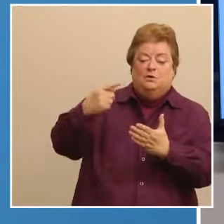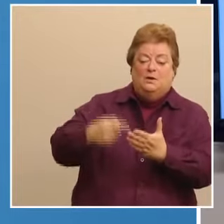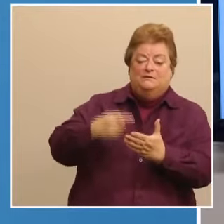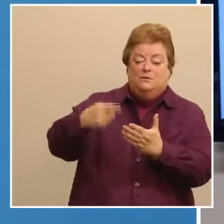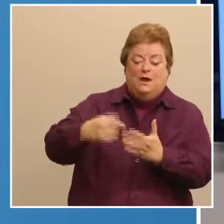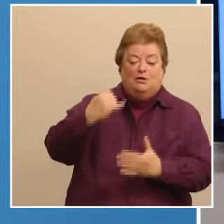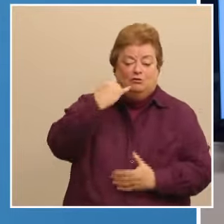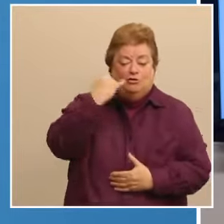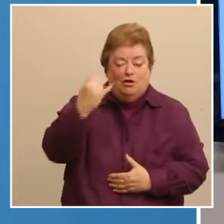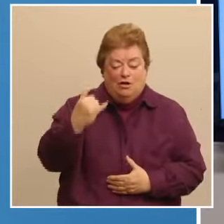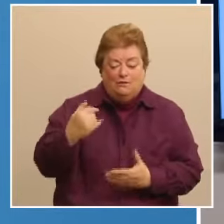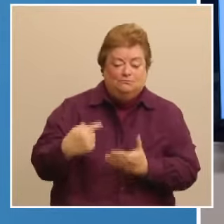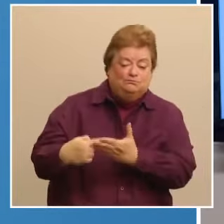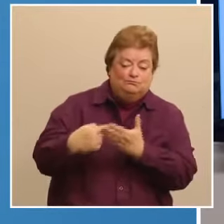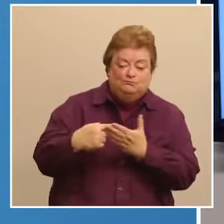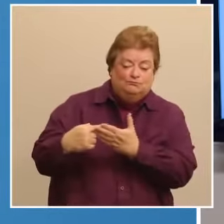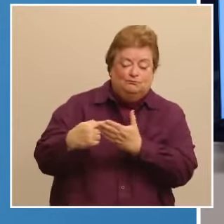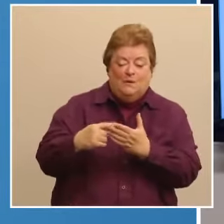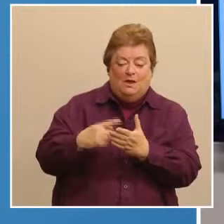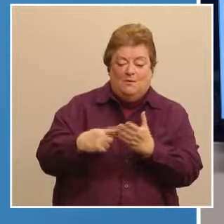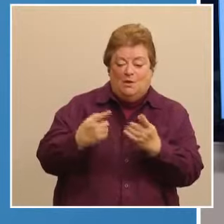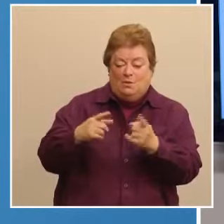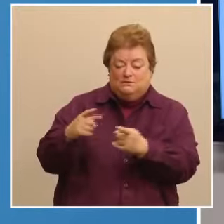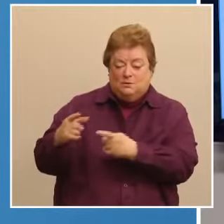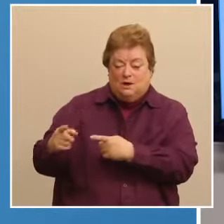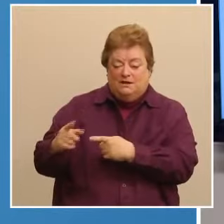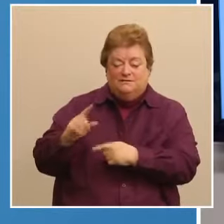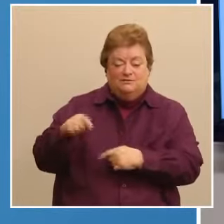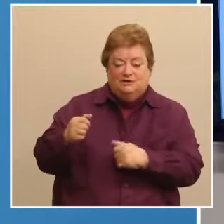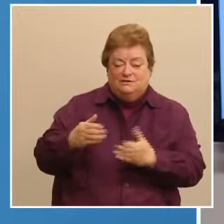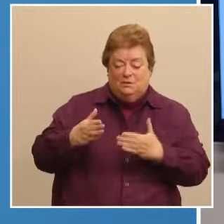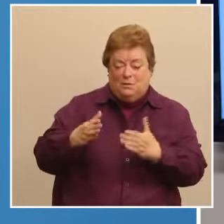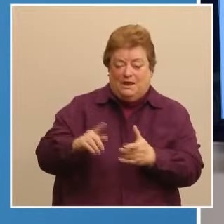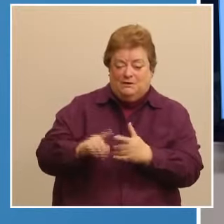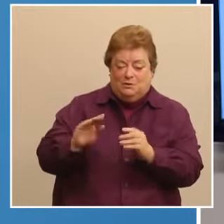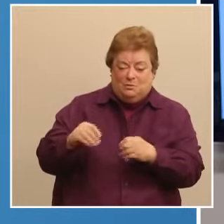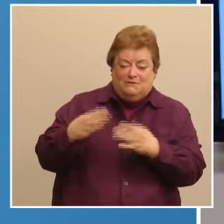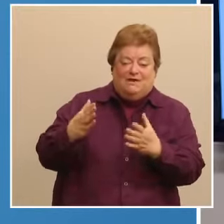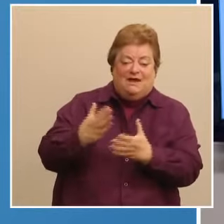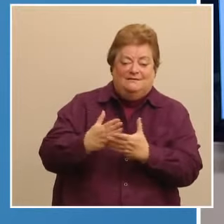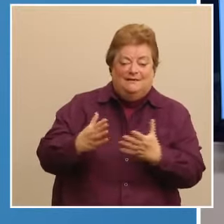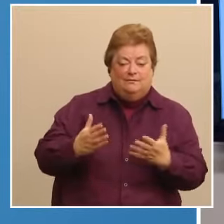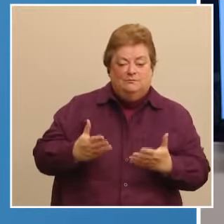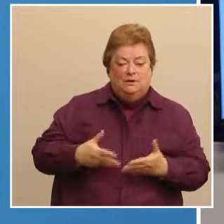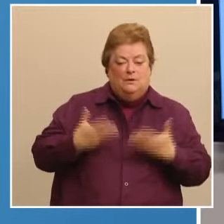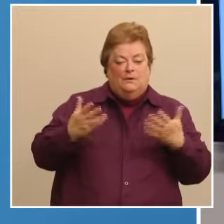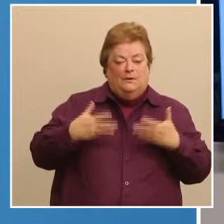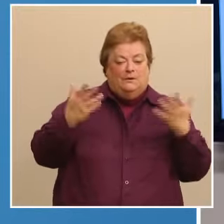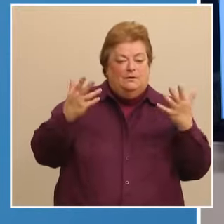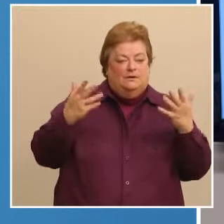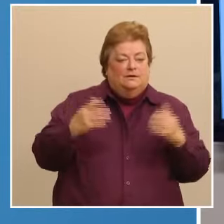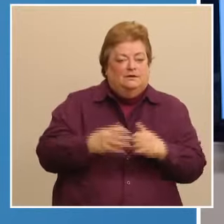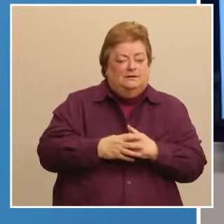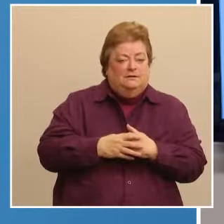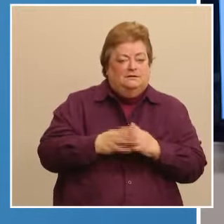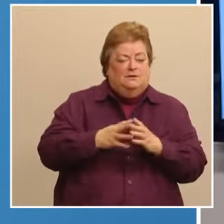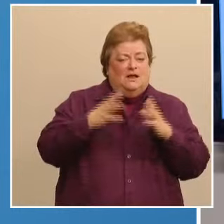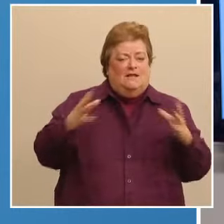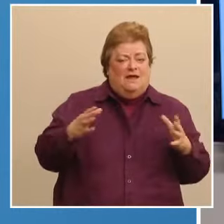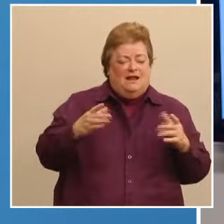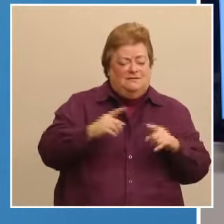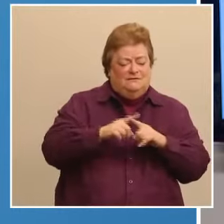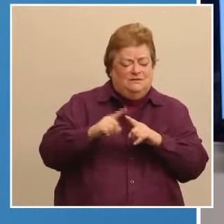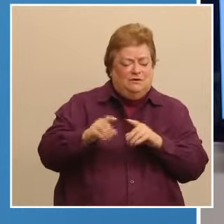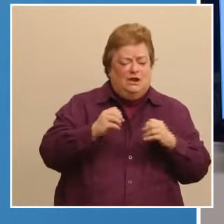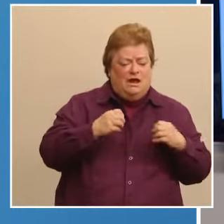check on her and to talk about what's going on, just as a way of kind of providing some levity. So there's a lot of